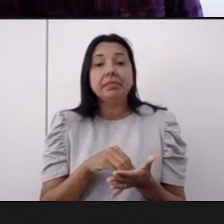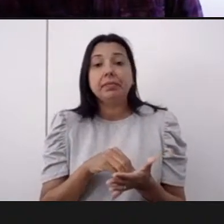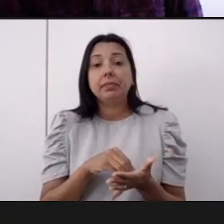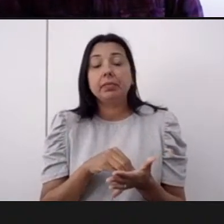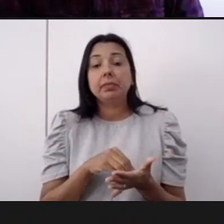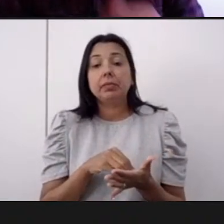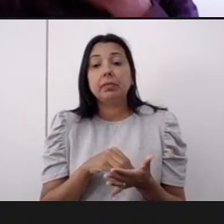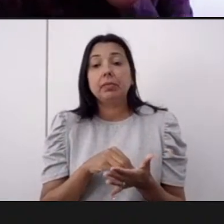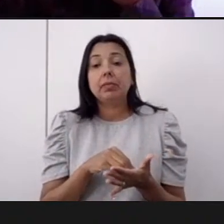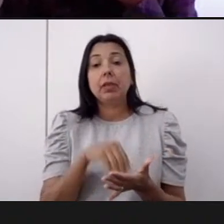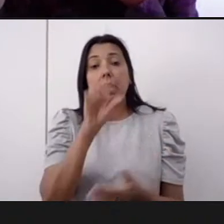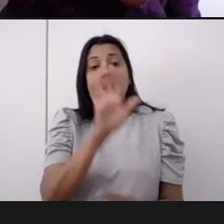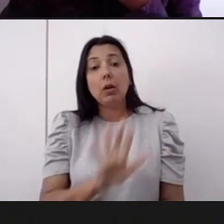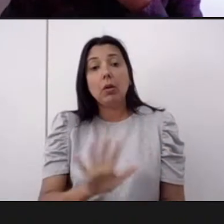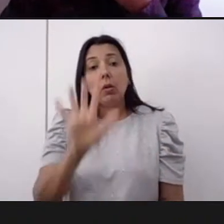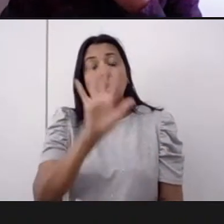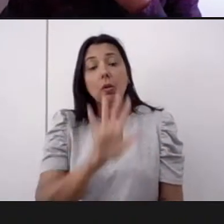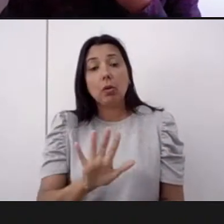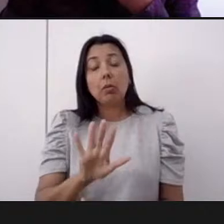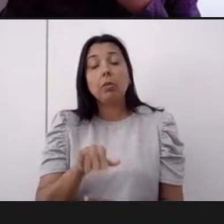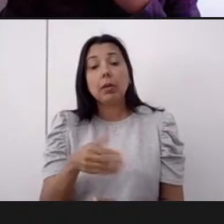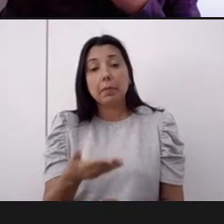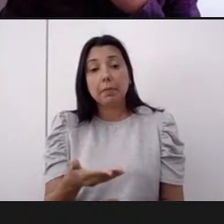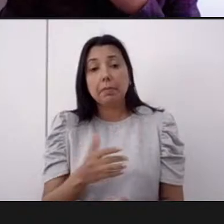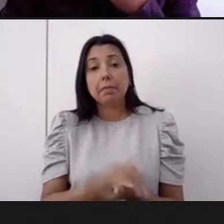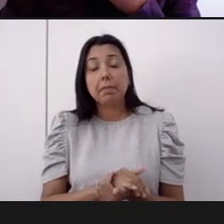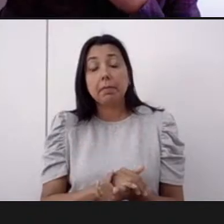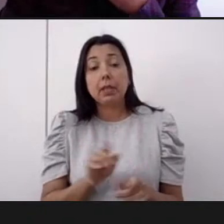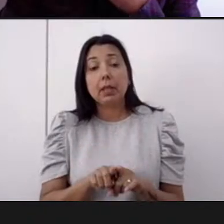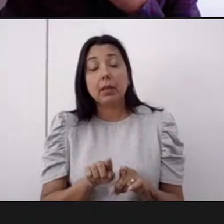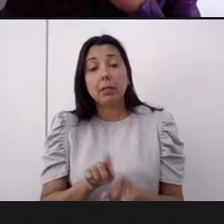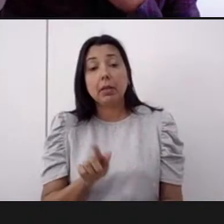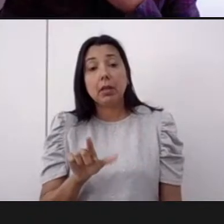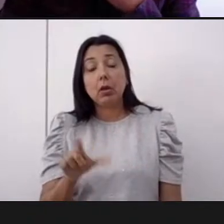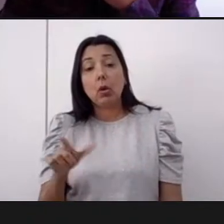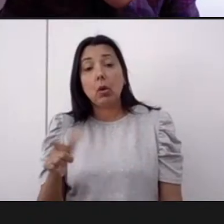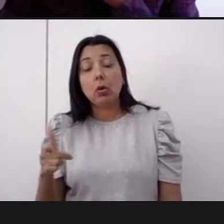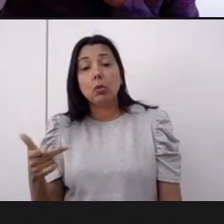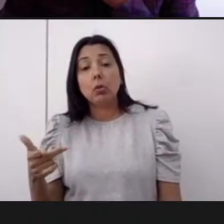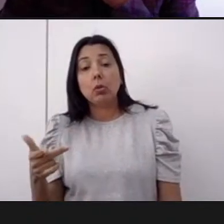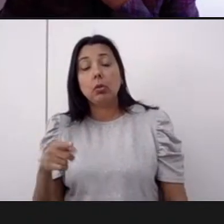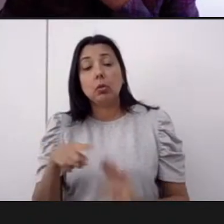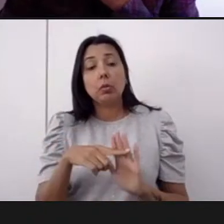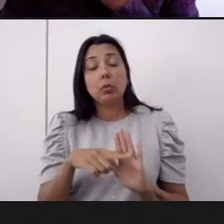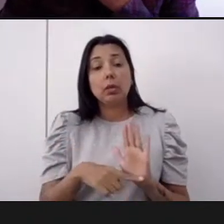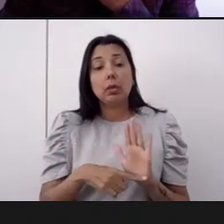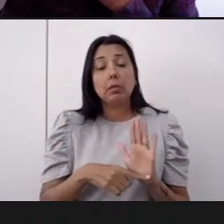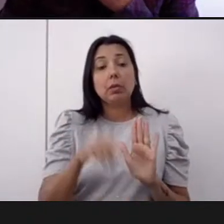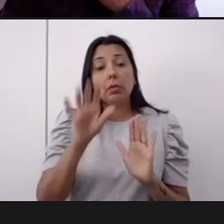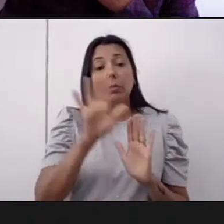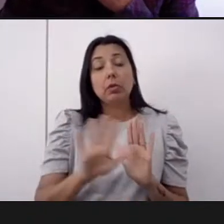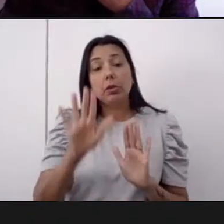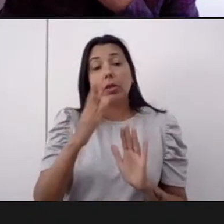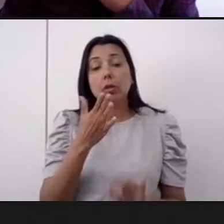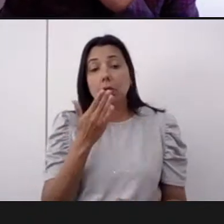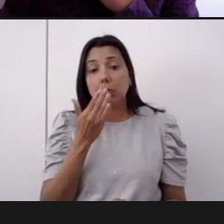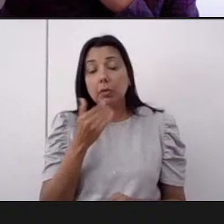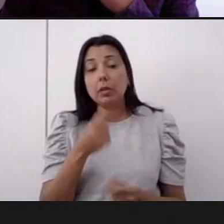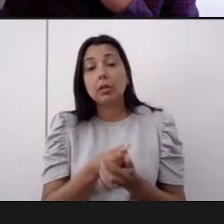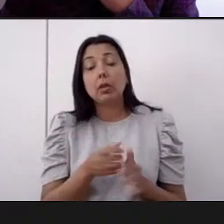and IFAD and World Food Program, and all these, let's say, sectoral institutions, which more or less, with